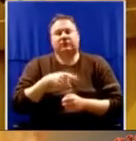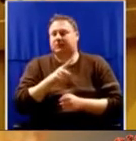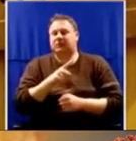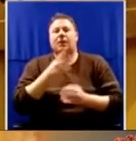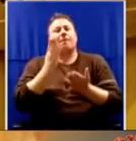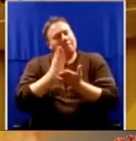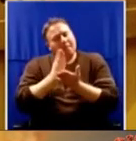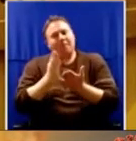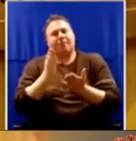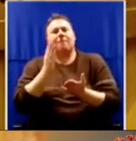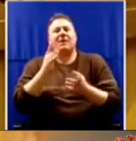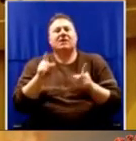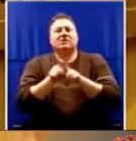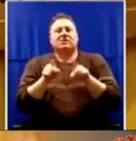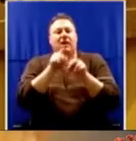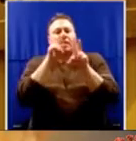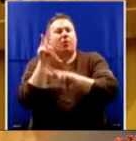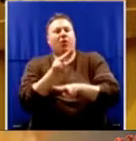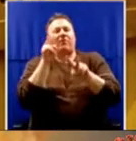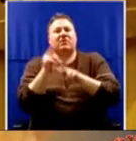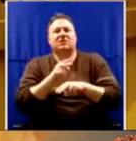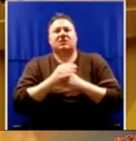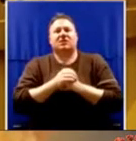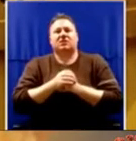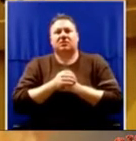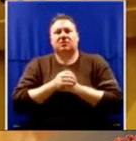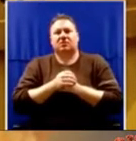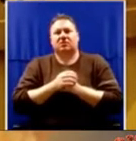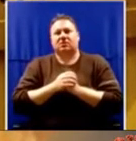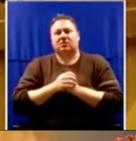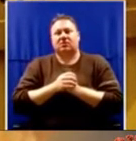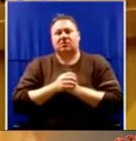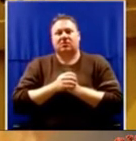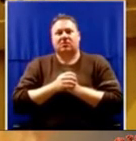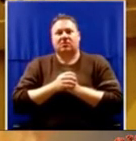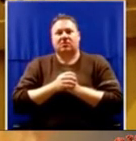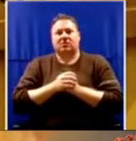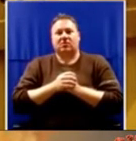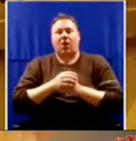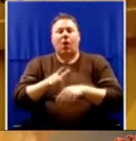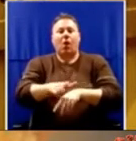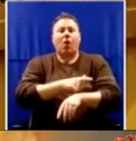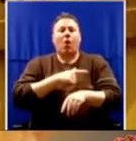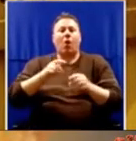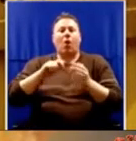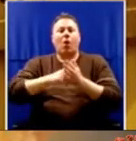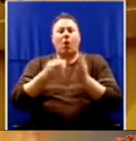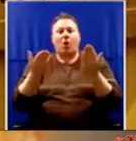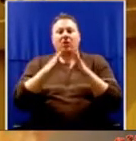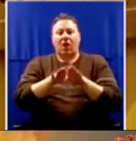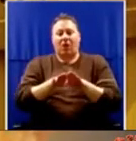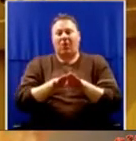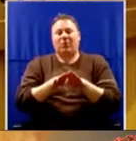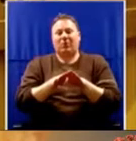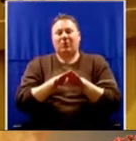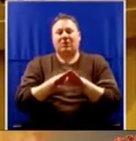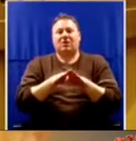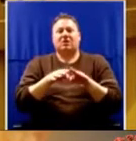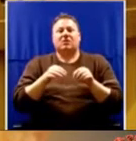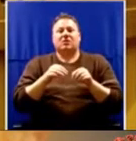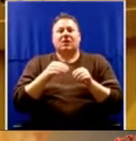oversight, given the devastating impact that one of the world's longest lockdowns has had on individuals, churches, businesses, with